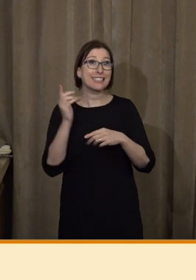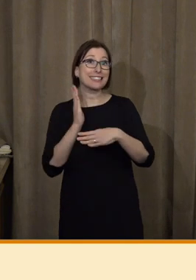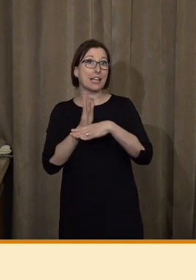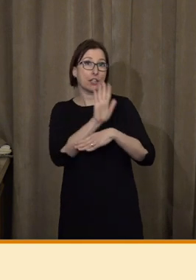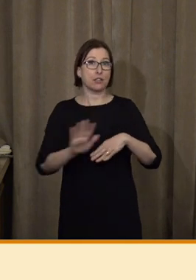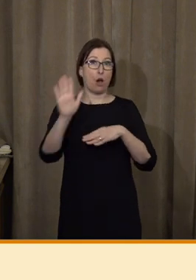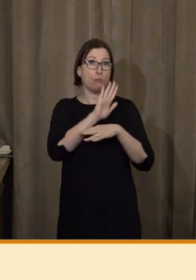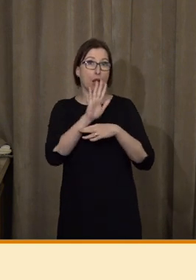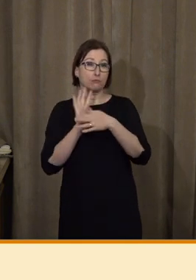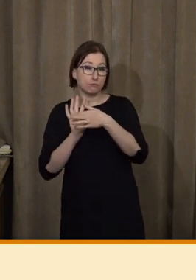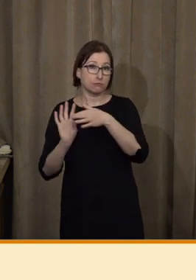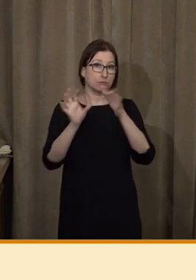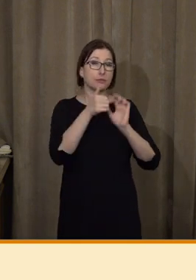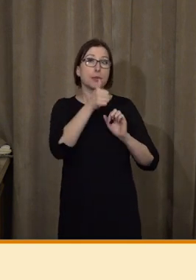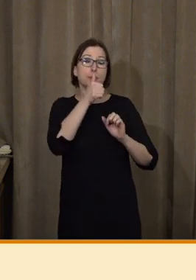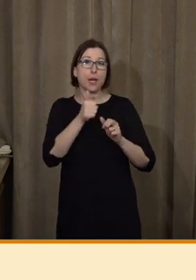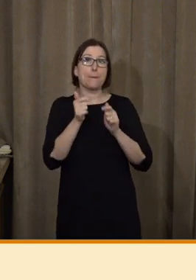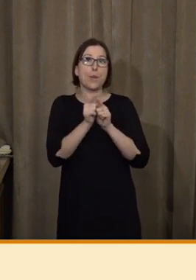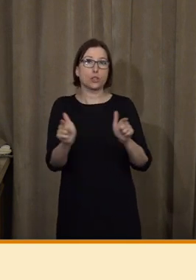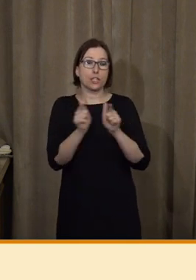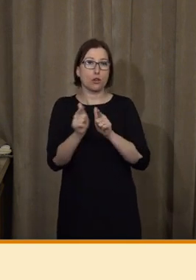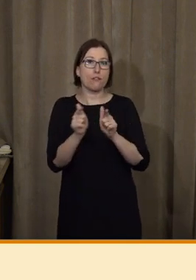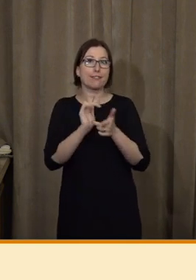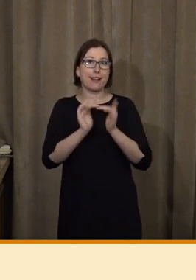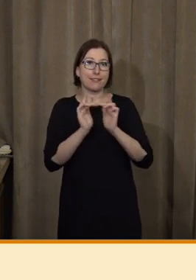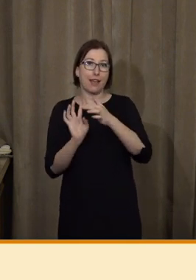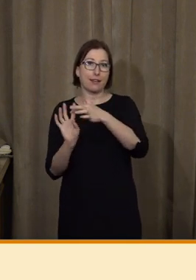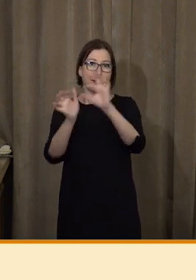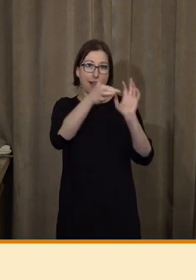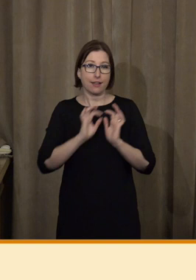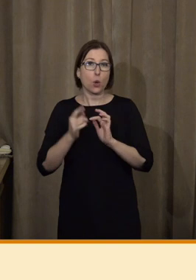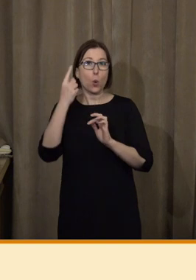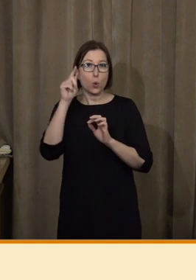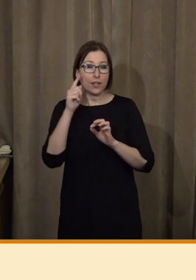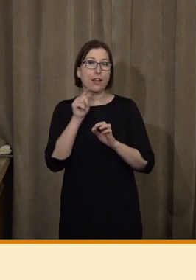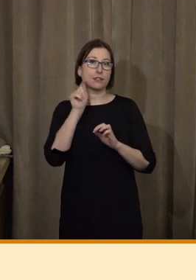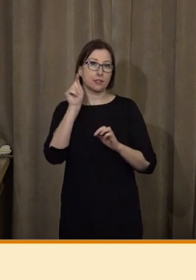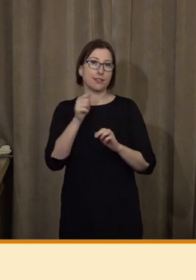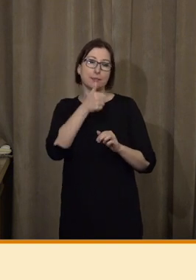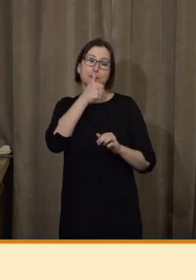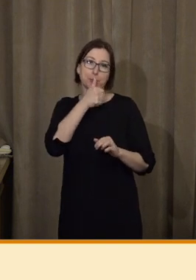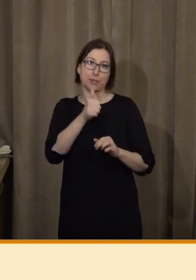area. It is the provider of communication for university subjects.